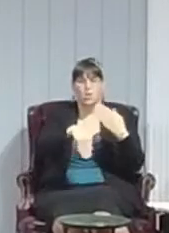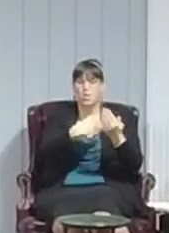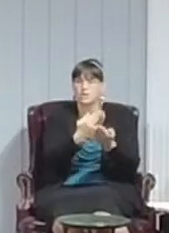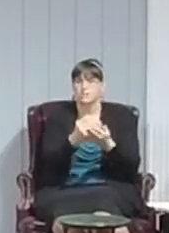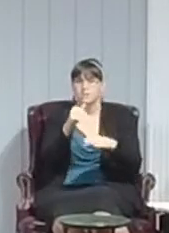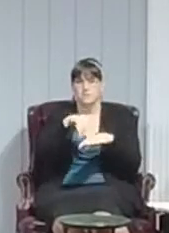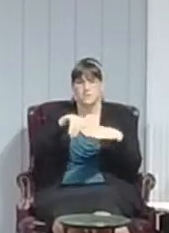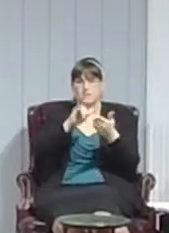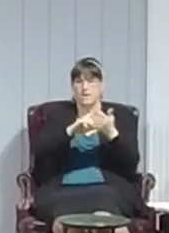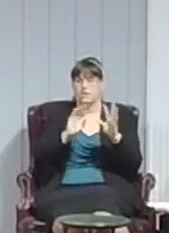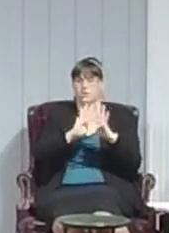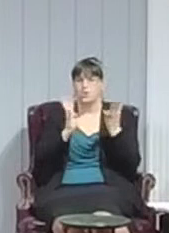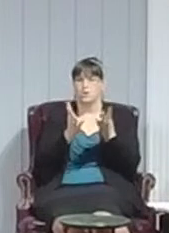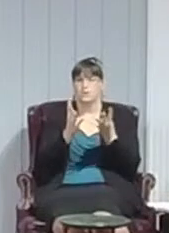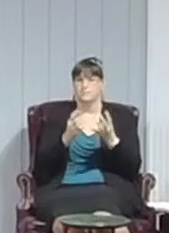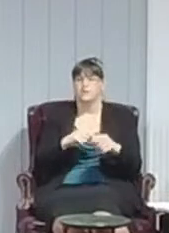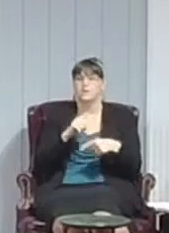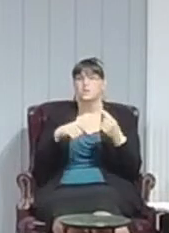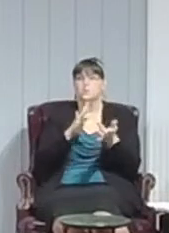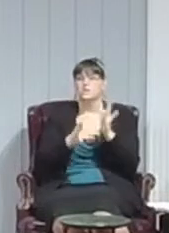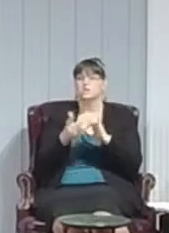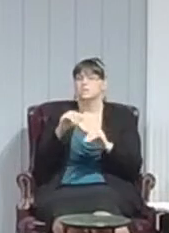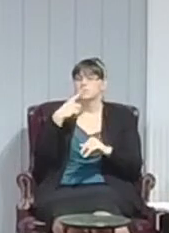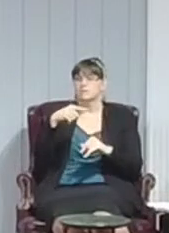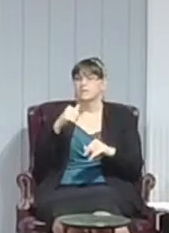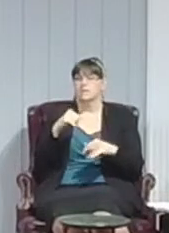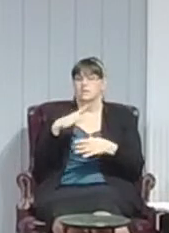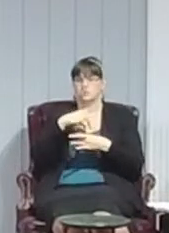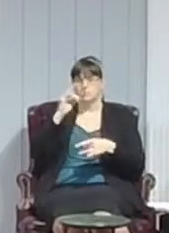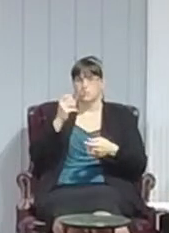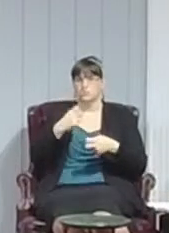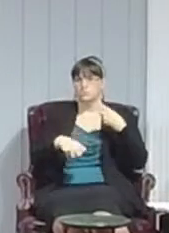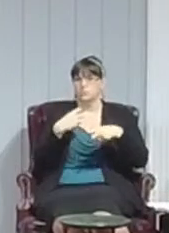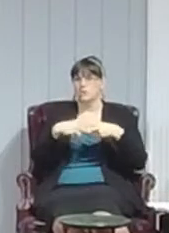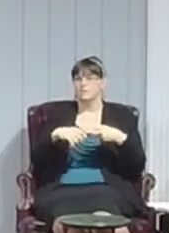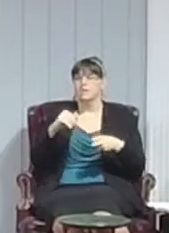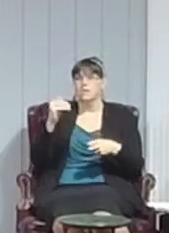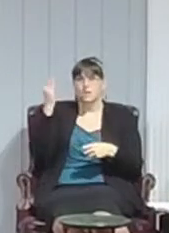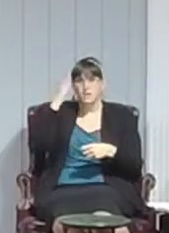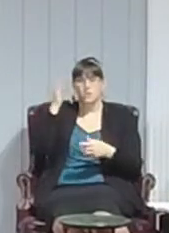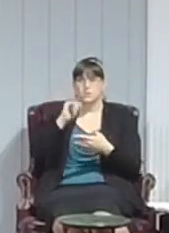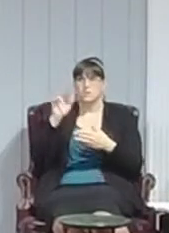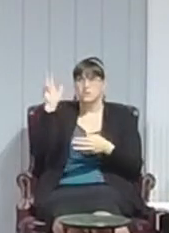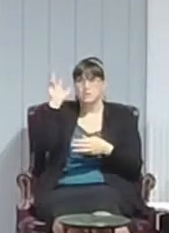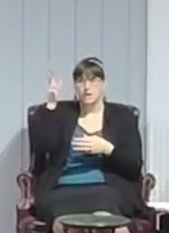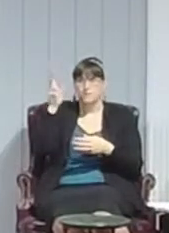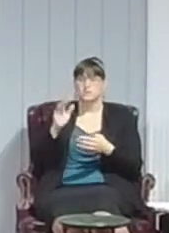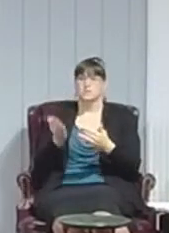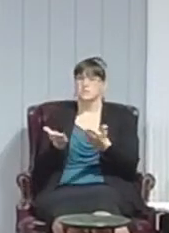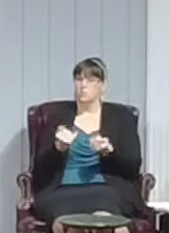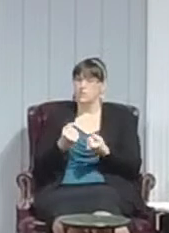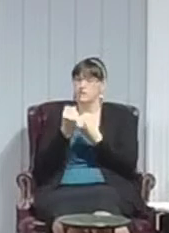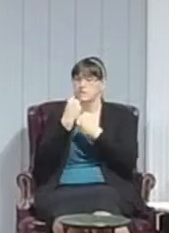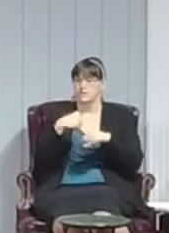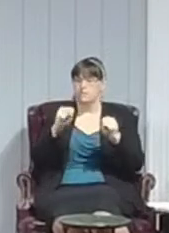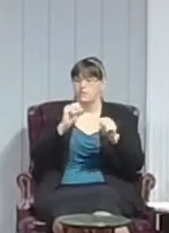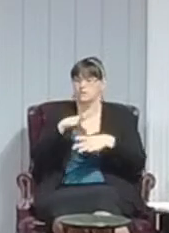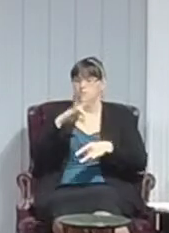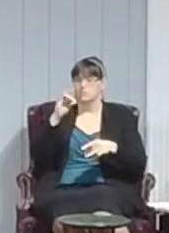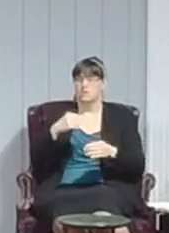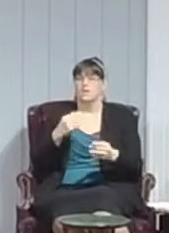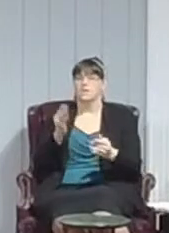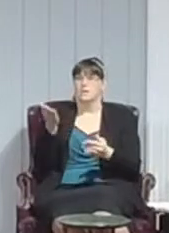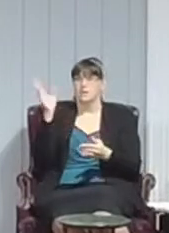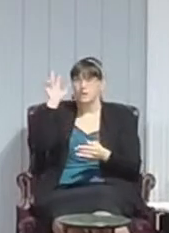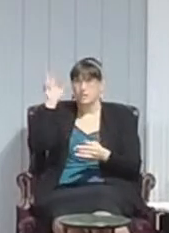is troubled, he knows the devil doesn't want the salvation of souls to happen. He knows the devil would like to prevent this thing from happening.